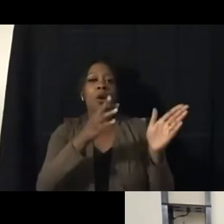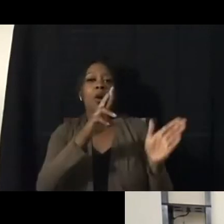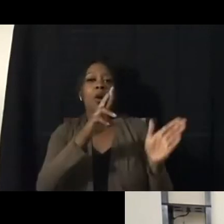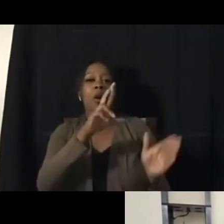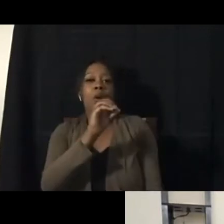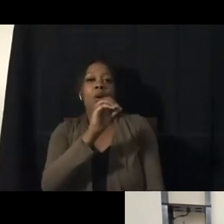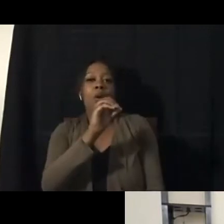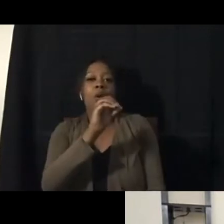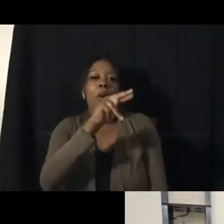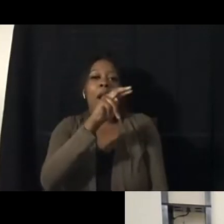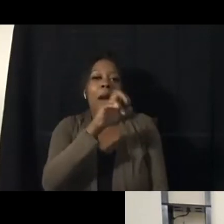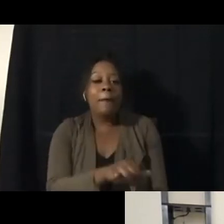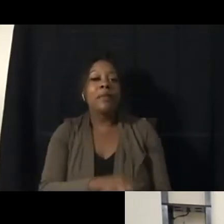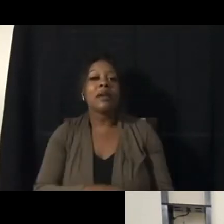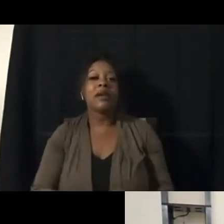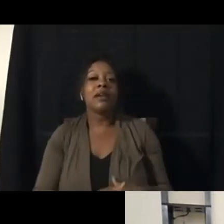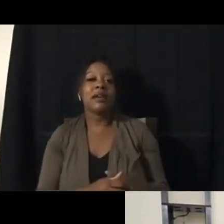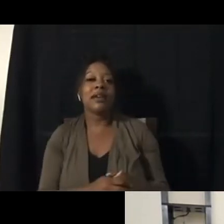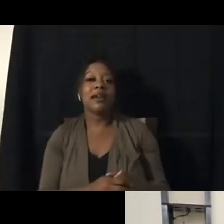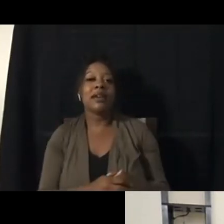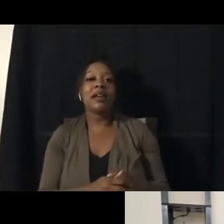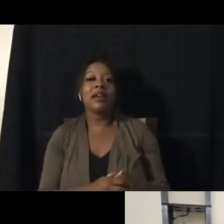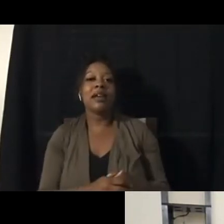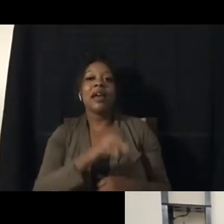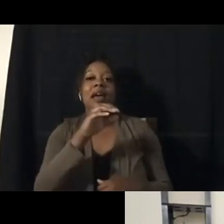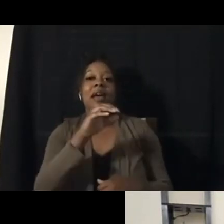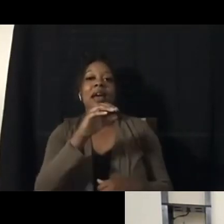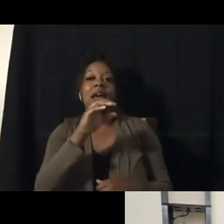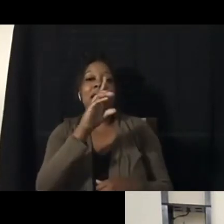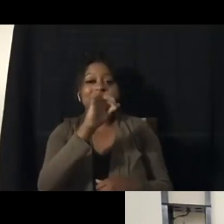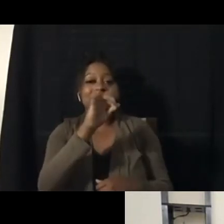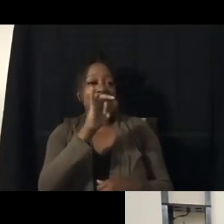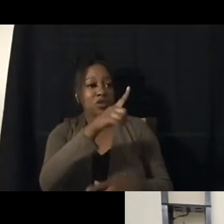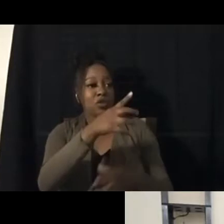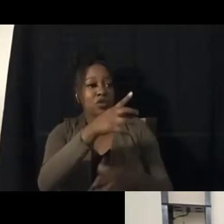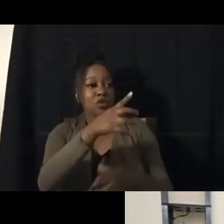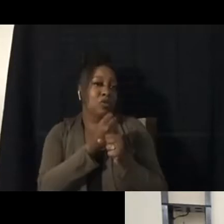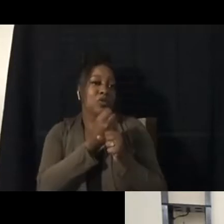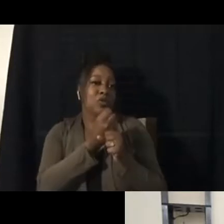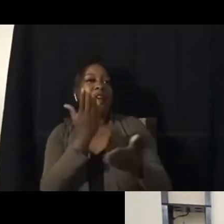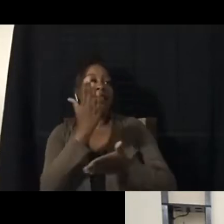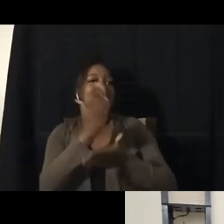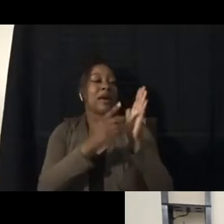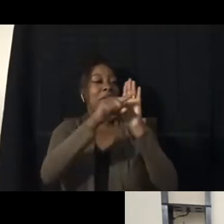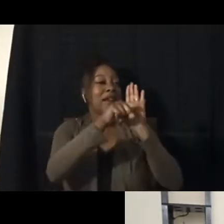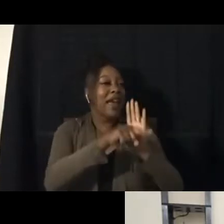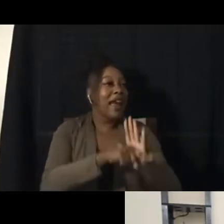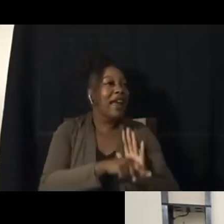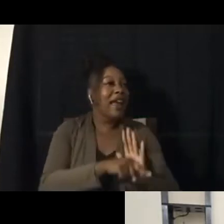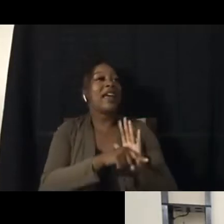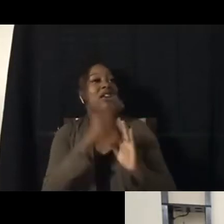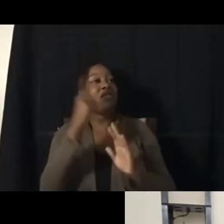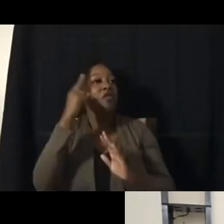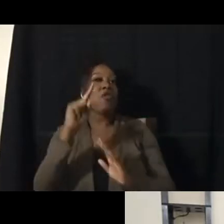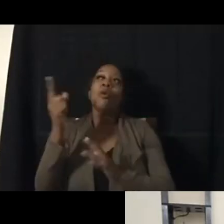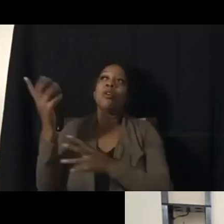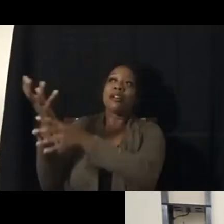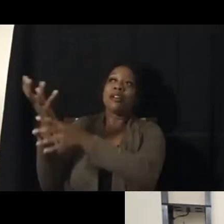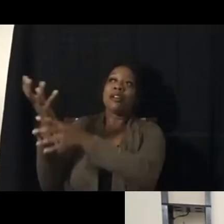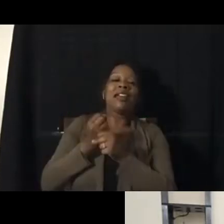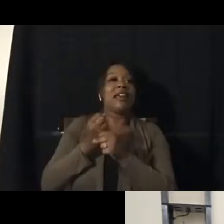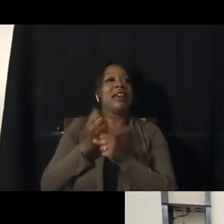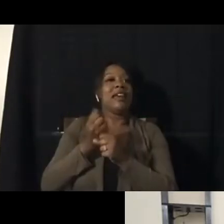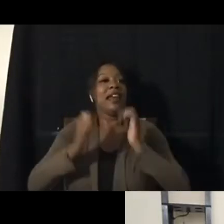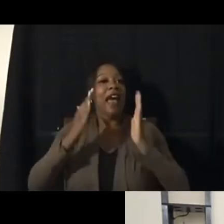have. So did you get pushback for not only including a disabled character, but also having an actor with a disability as well?